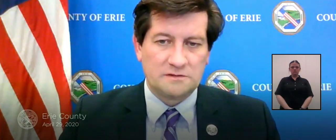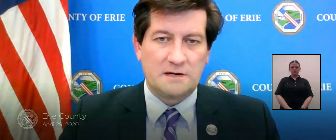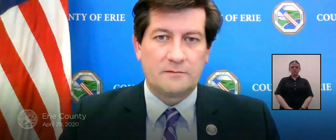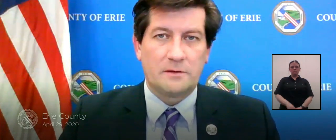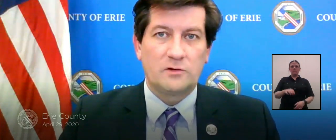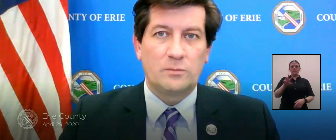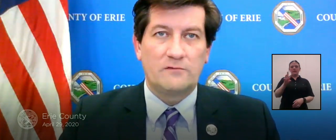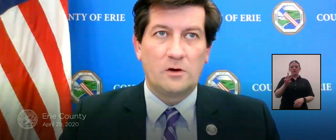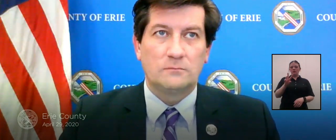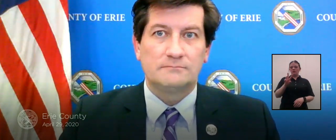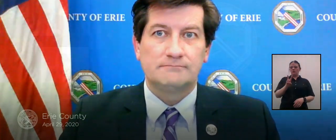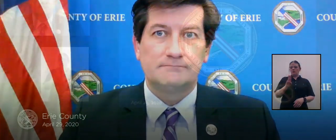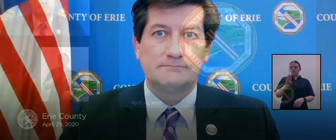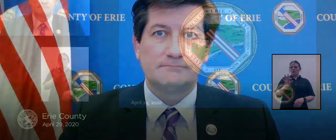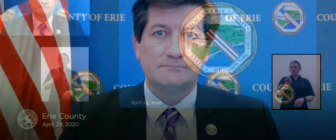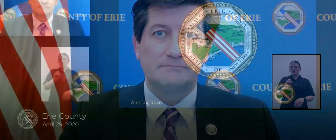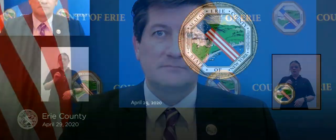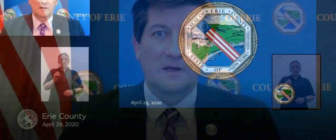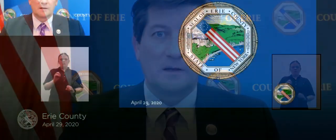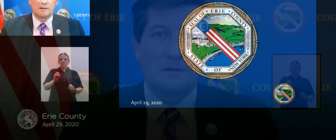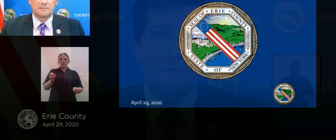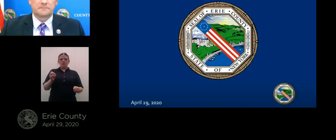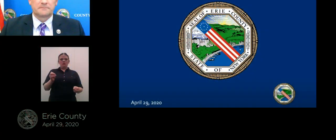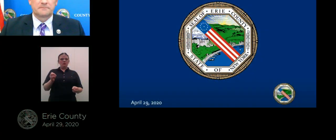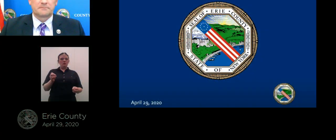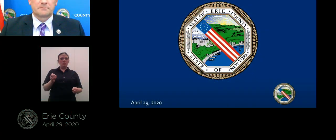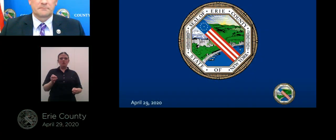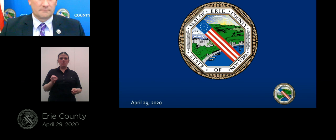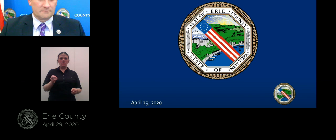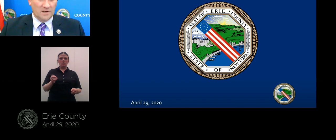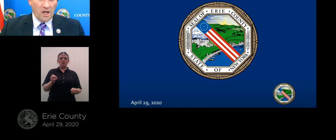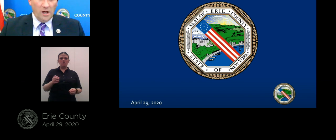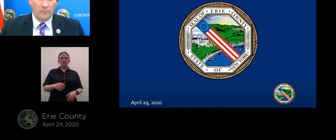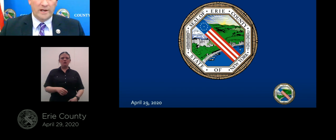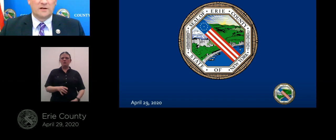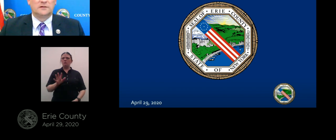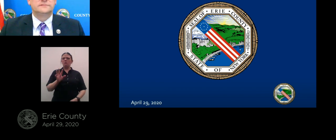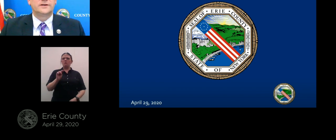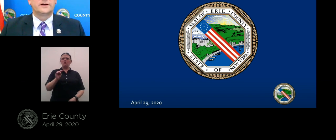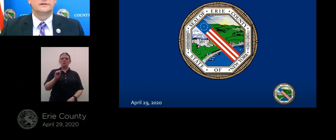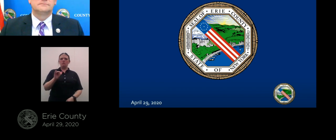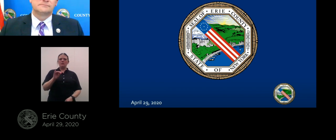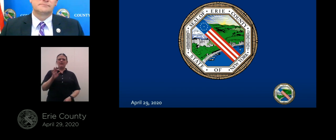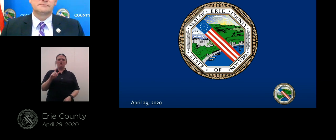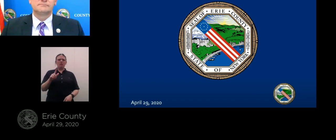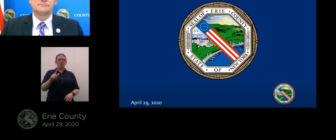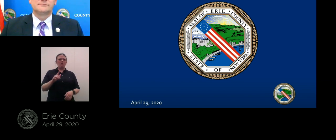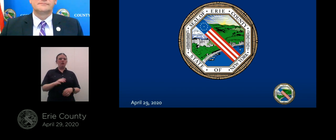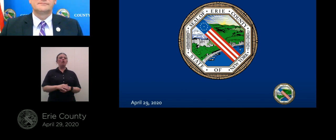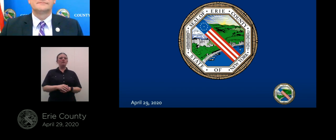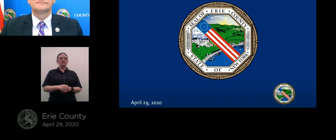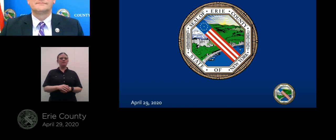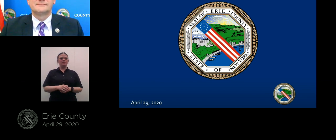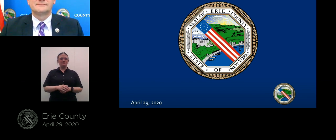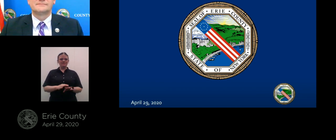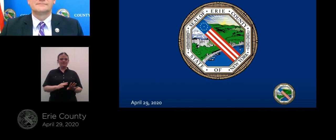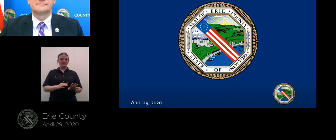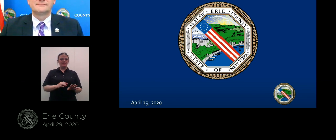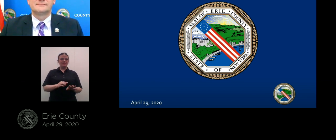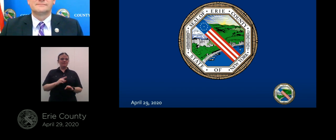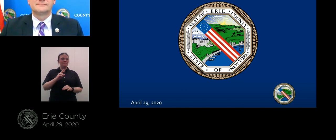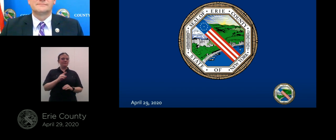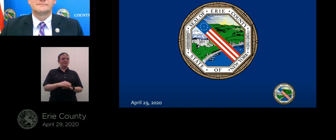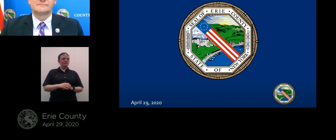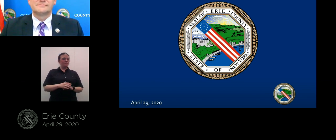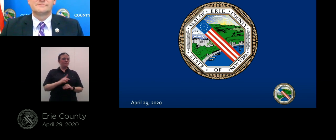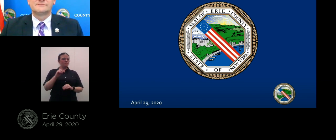WBFO, no one's on from WBFO? No, I'm here, Mark. Mike Desmond. No, Michael. Very good. Yes. Question is, when